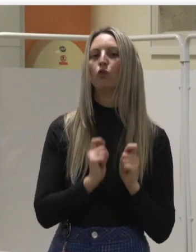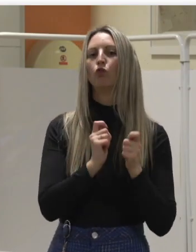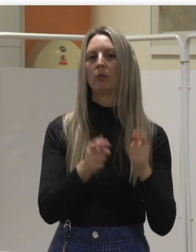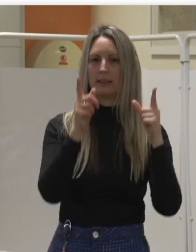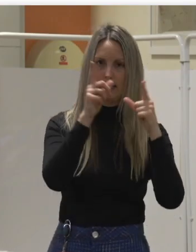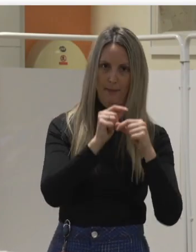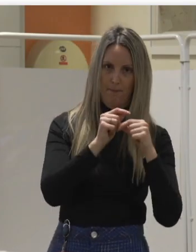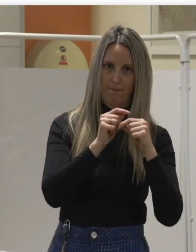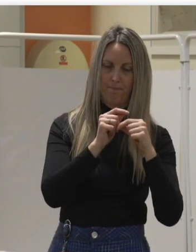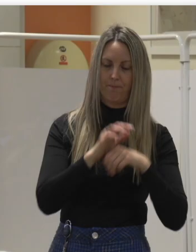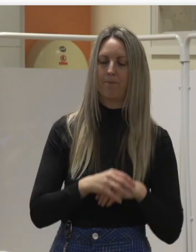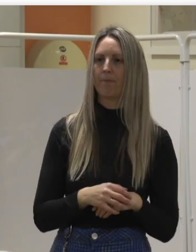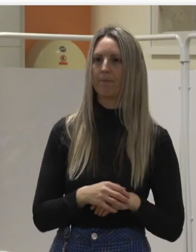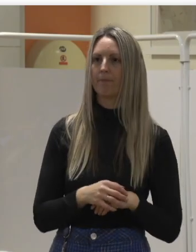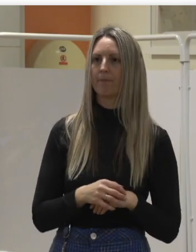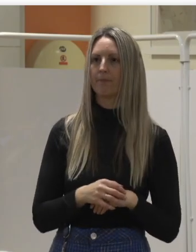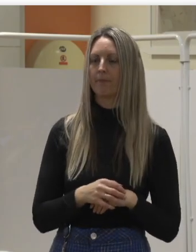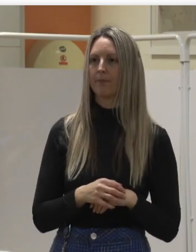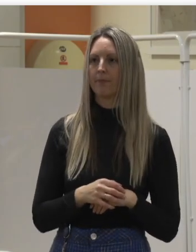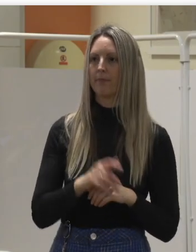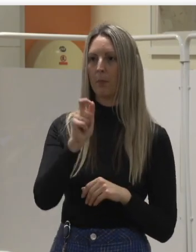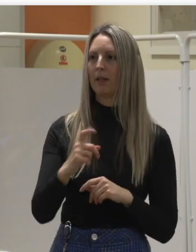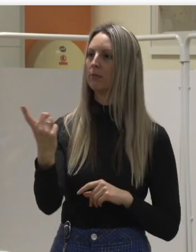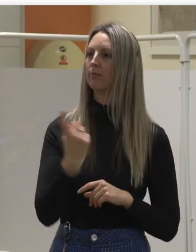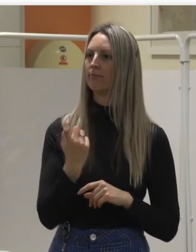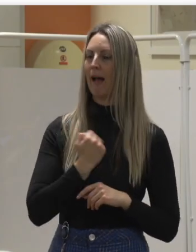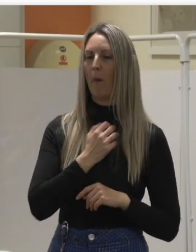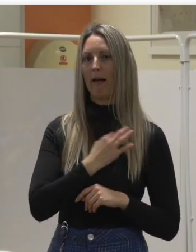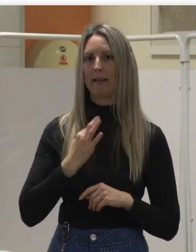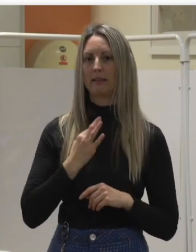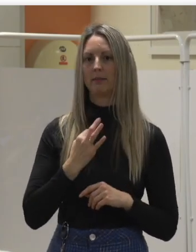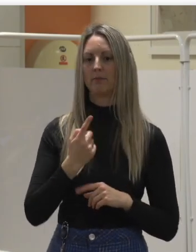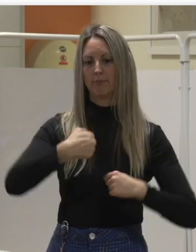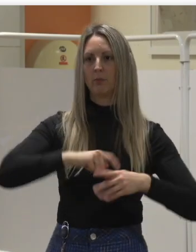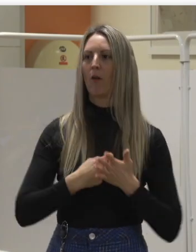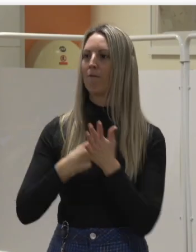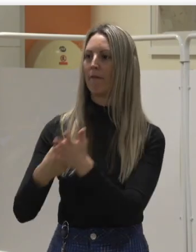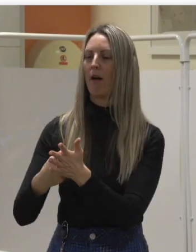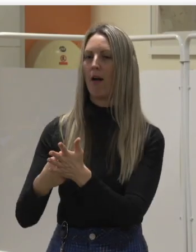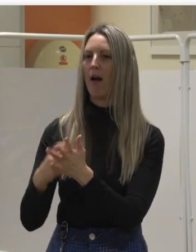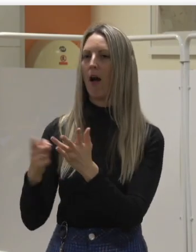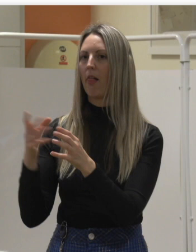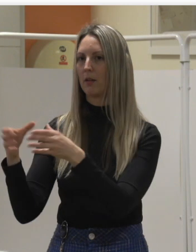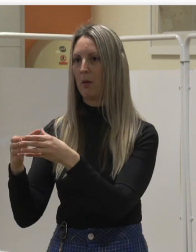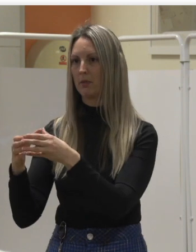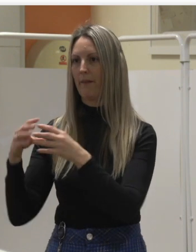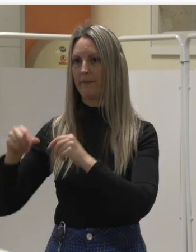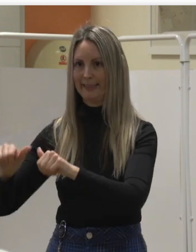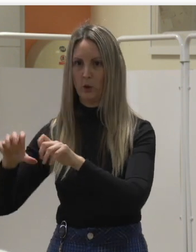to our clinics, we have a referral system to our physiotherapy department. And what do? They